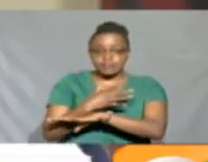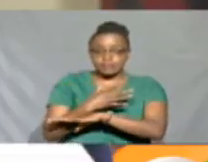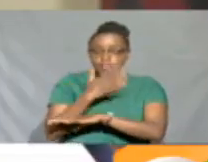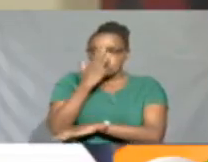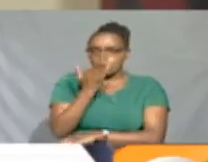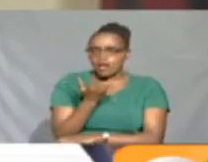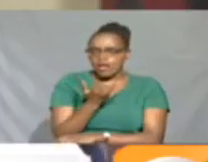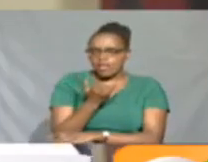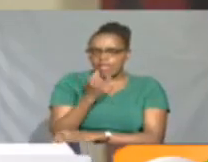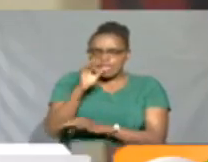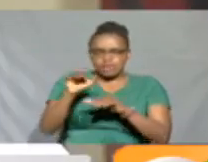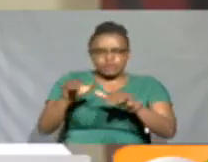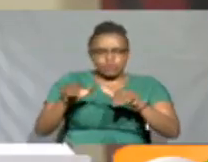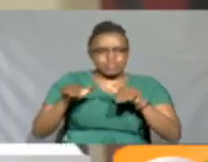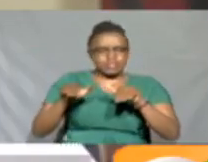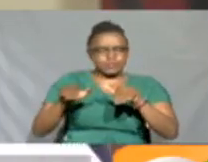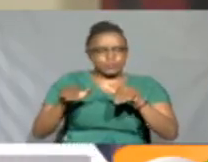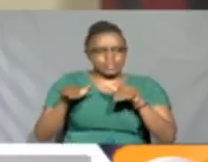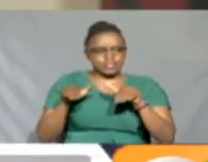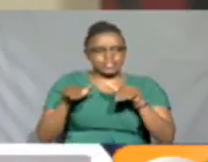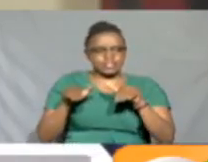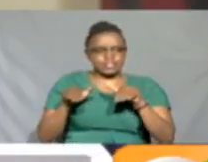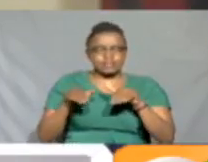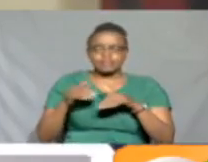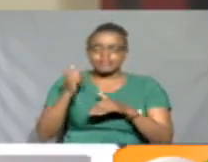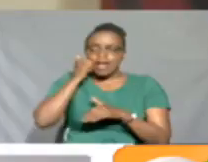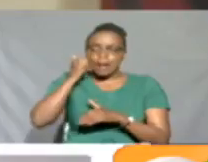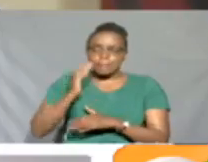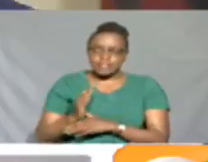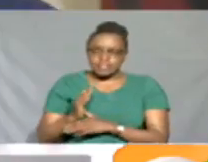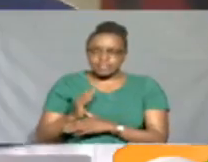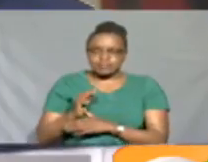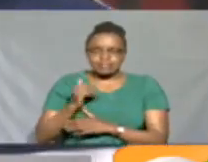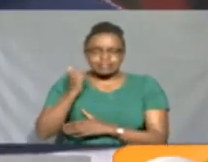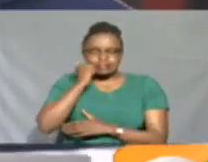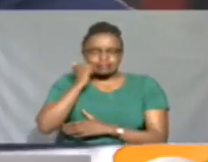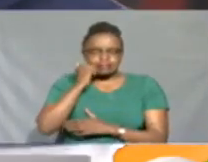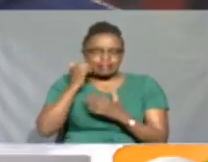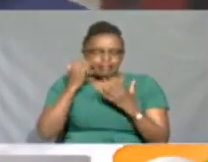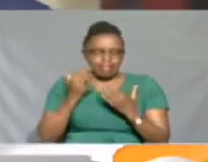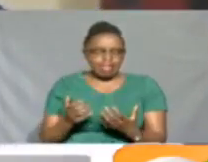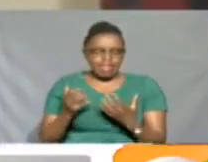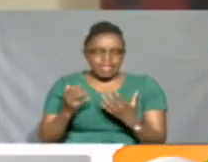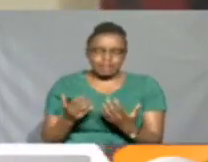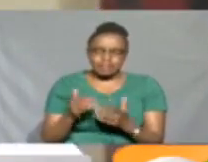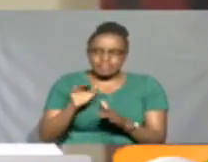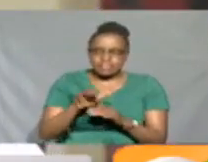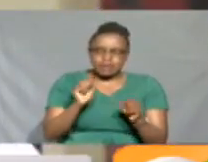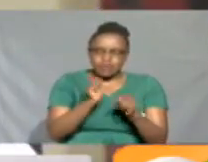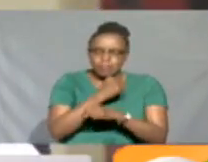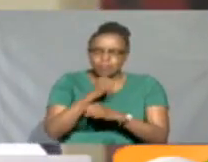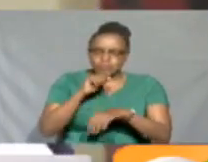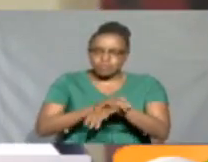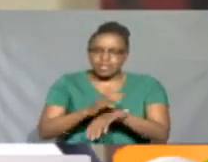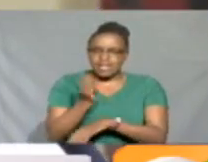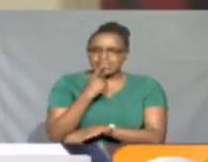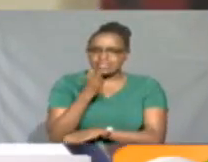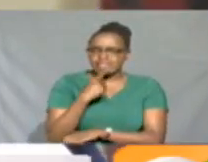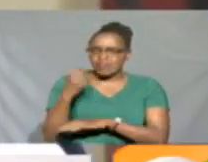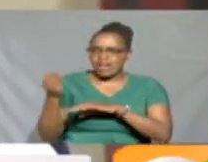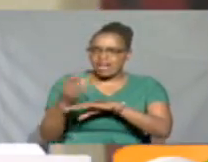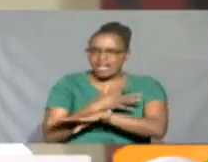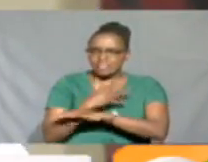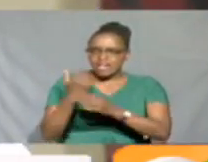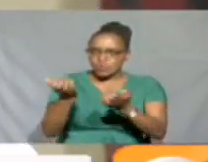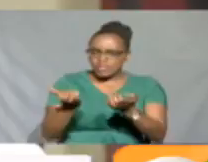Kwa sababu tukingoja mpaka mgonjwa awe amezidiwa, amefika stage ambayo hawezi kutibiwa kansa, we